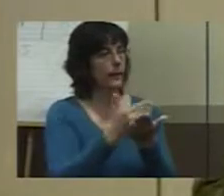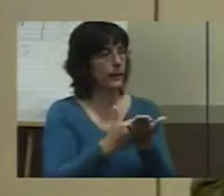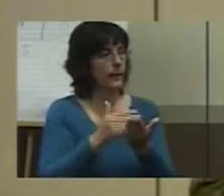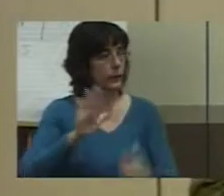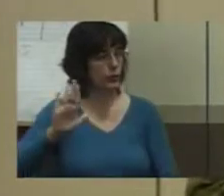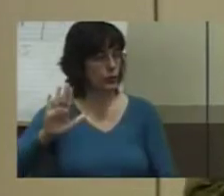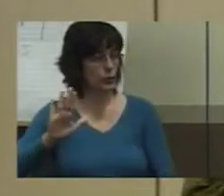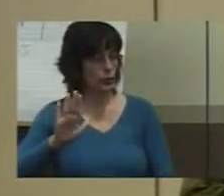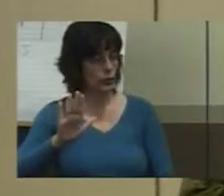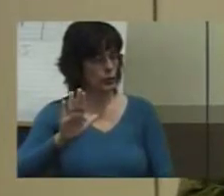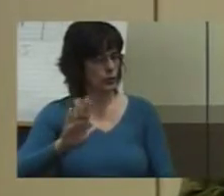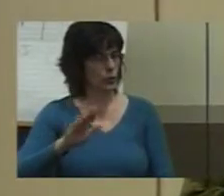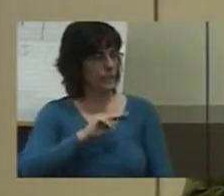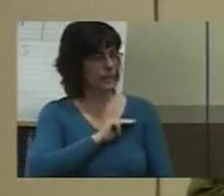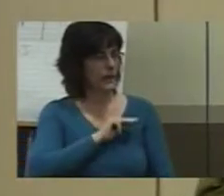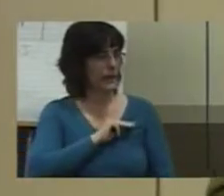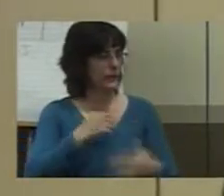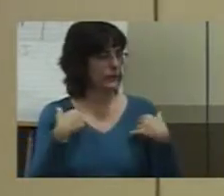of Maddie's strengths.